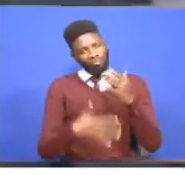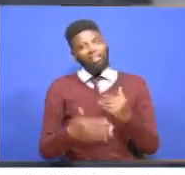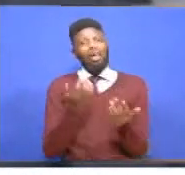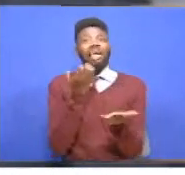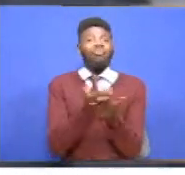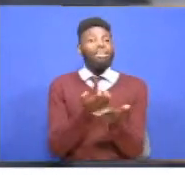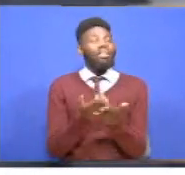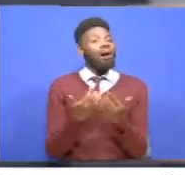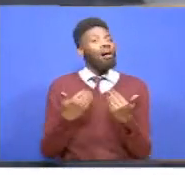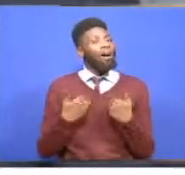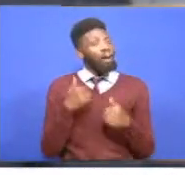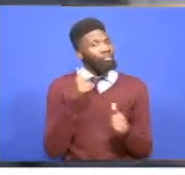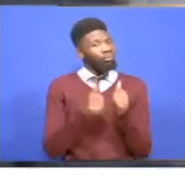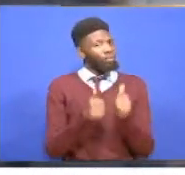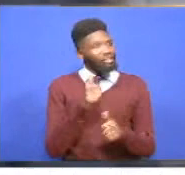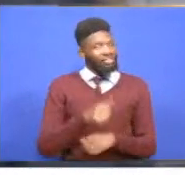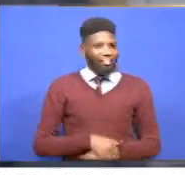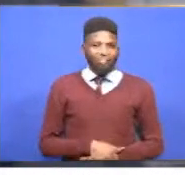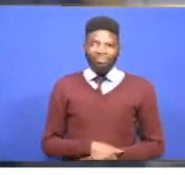to this?